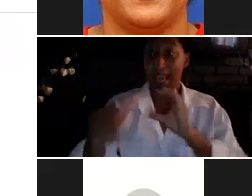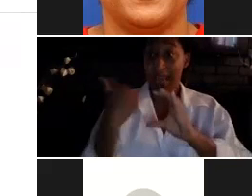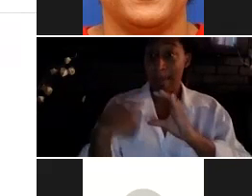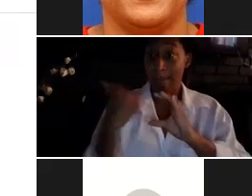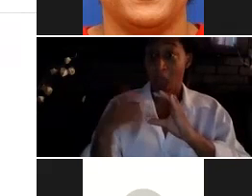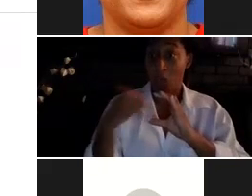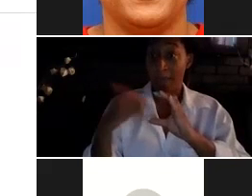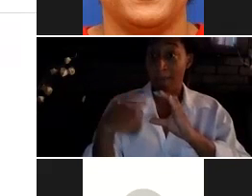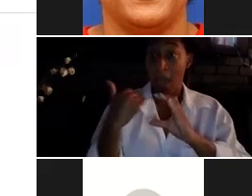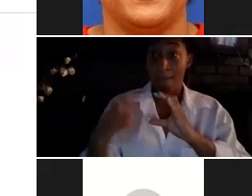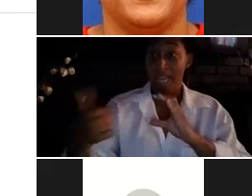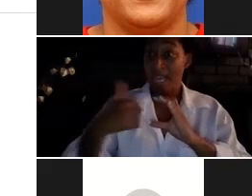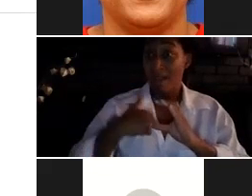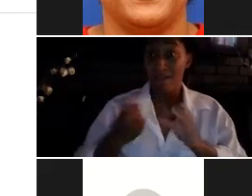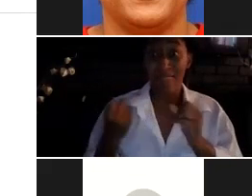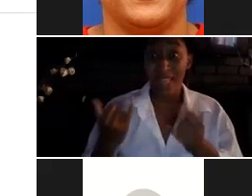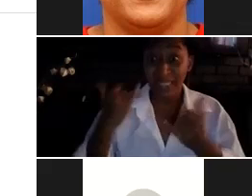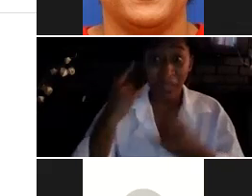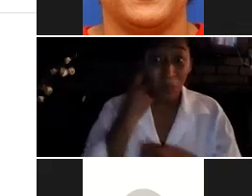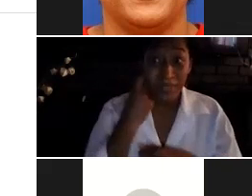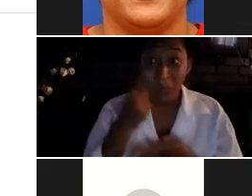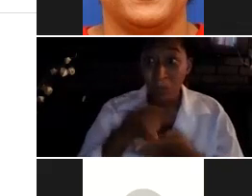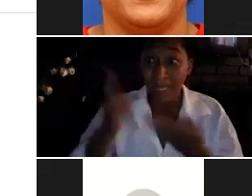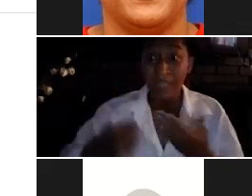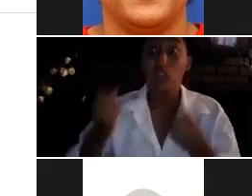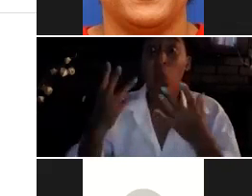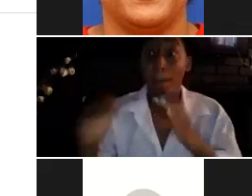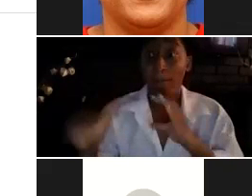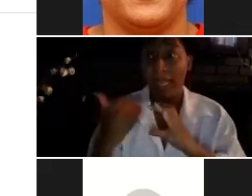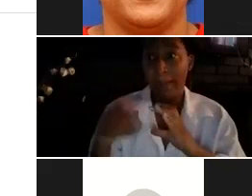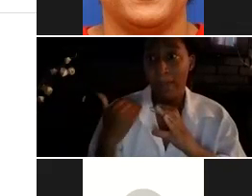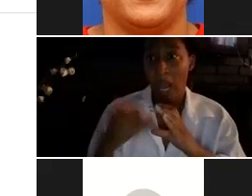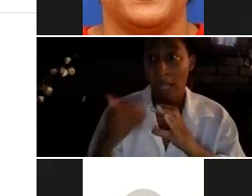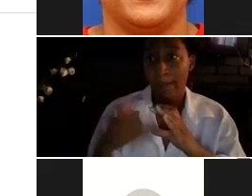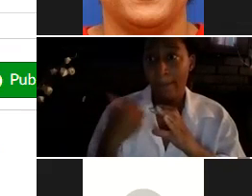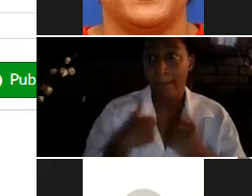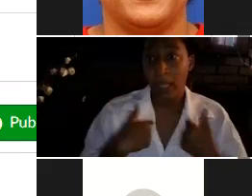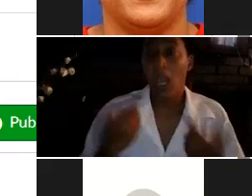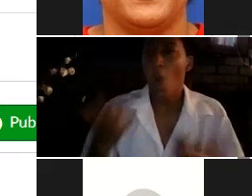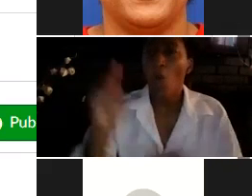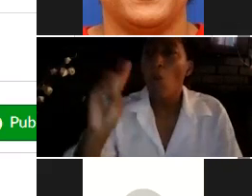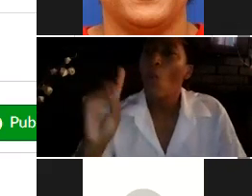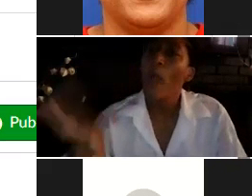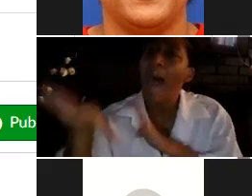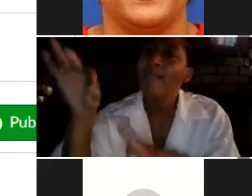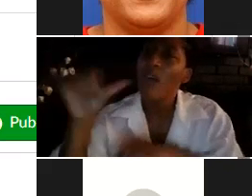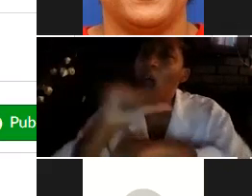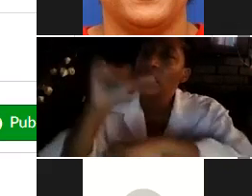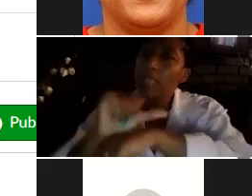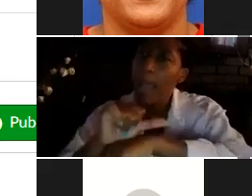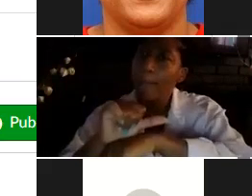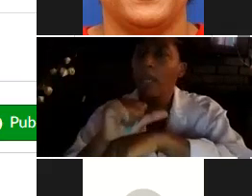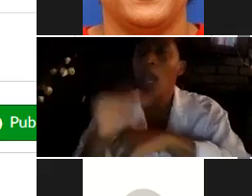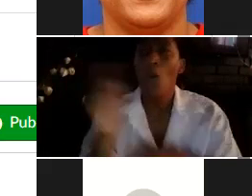classes asking me where to find the assignments and where do I find something to help me with this